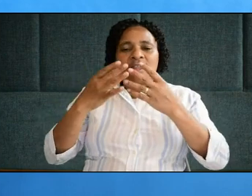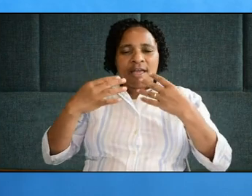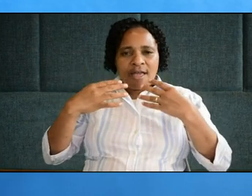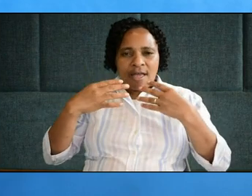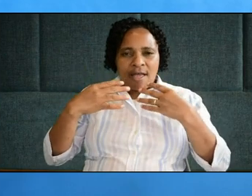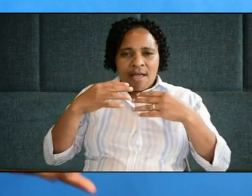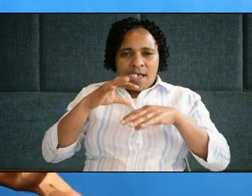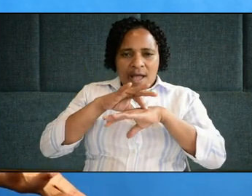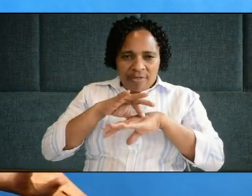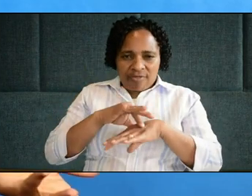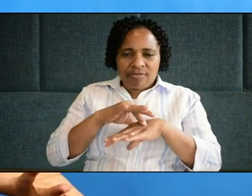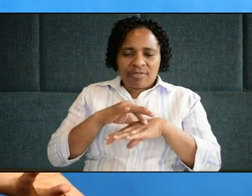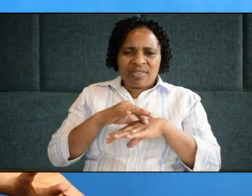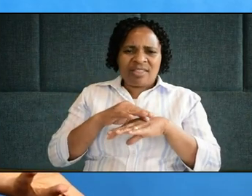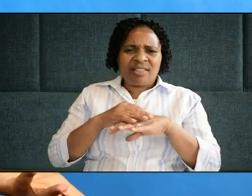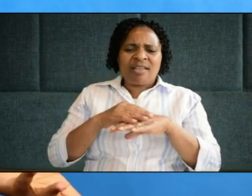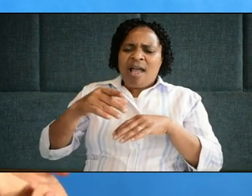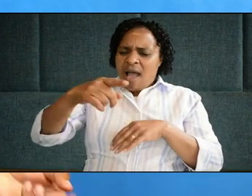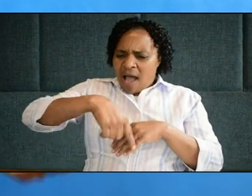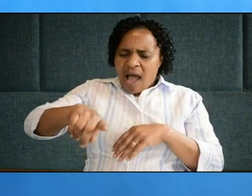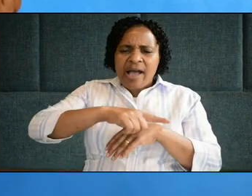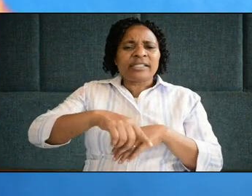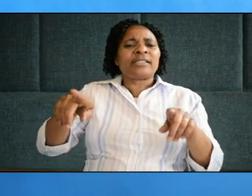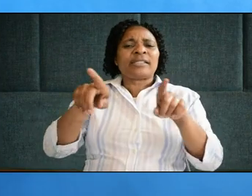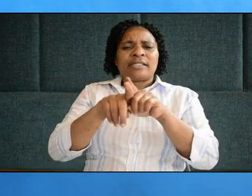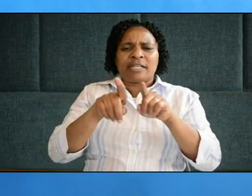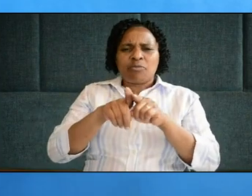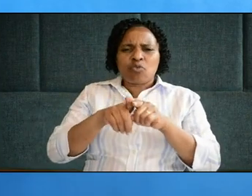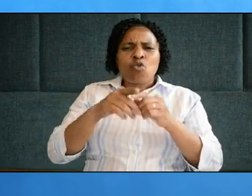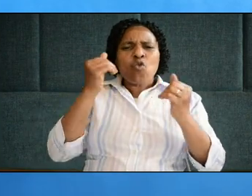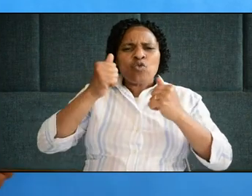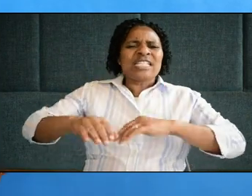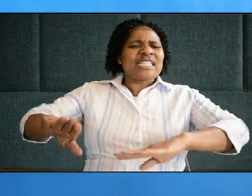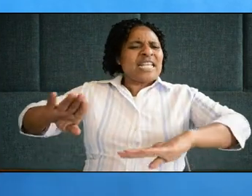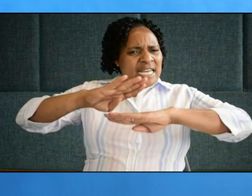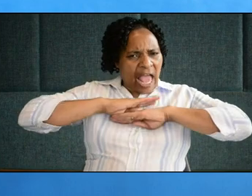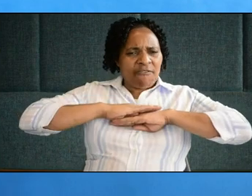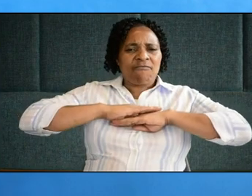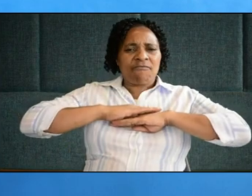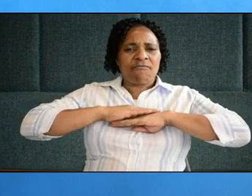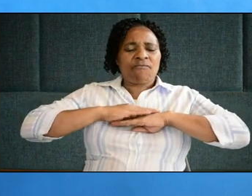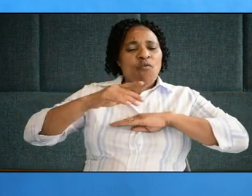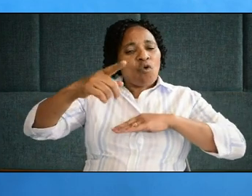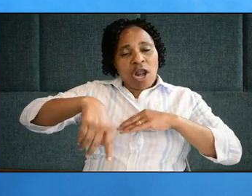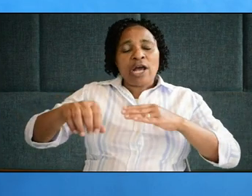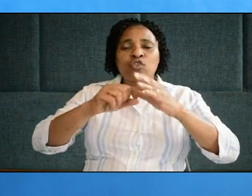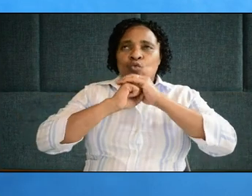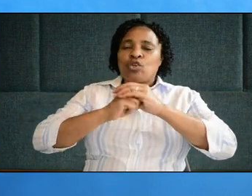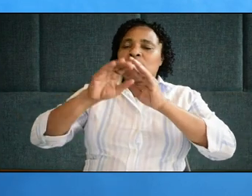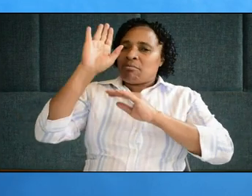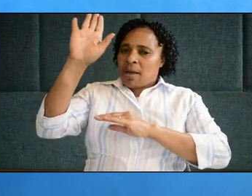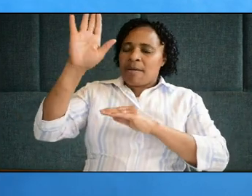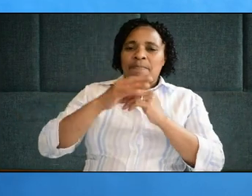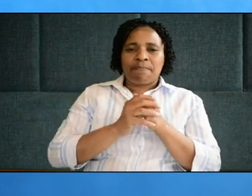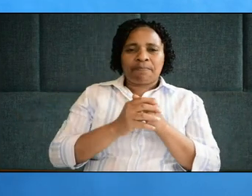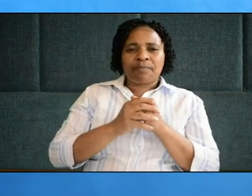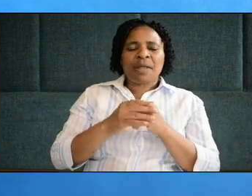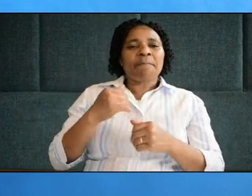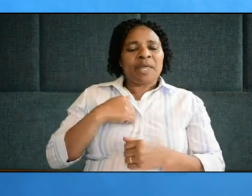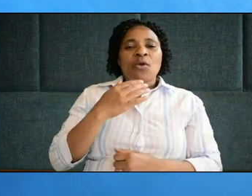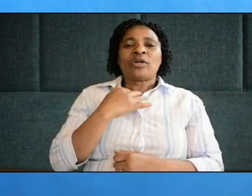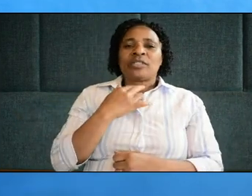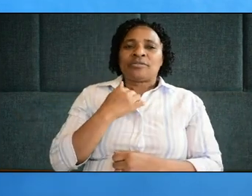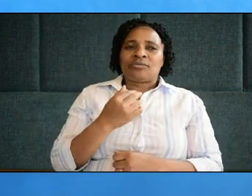and I mean, he created us. And that is sufficient for us to actually worship him. Now, I'd like to